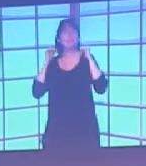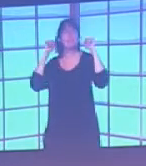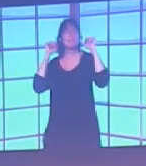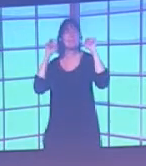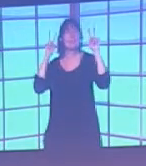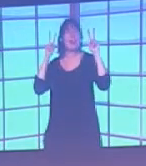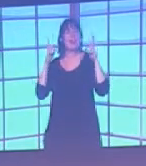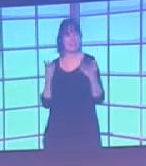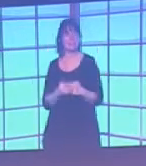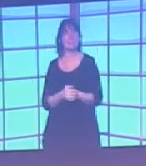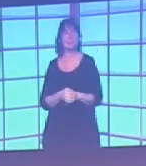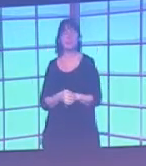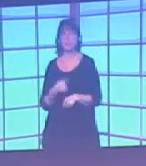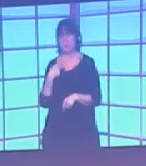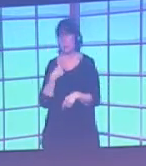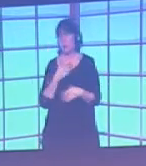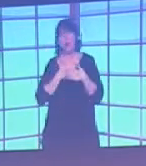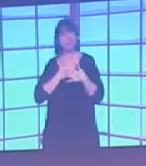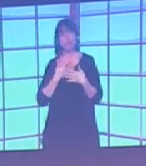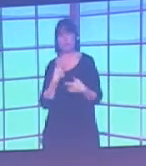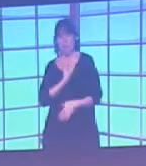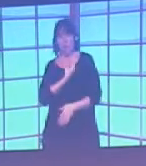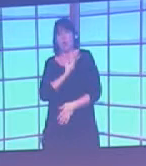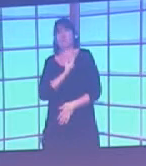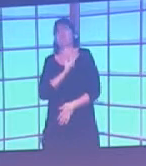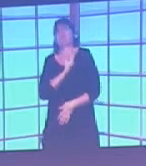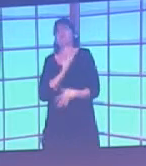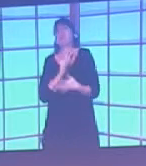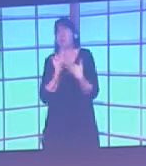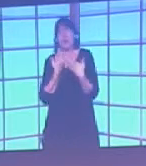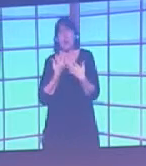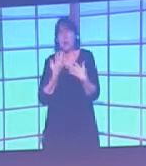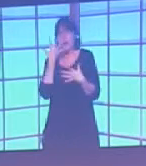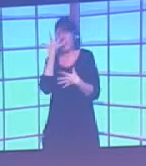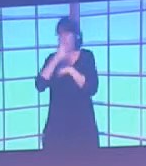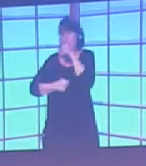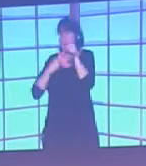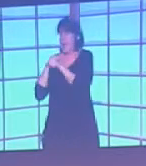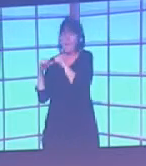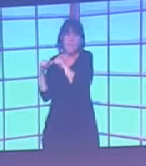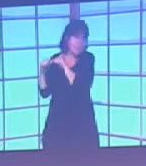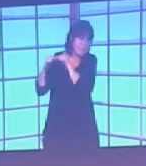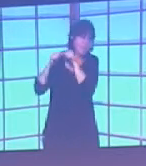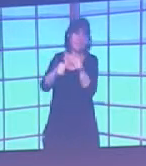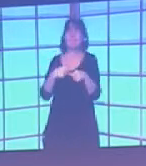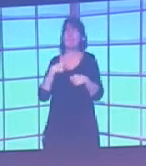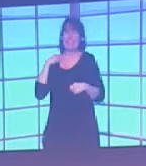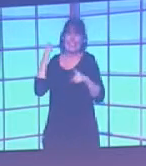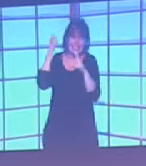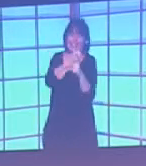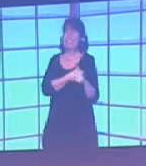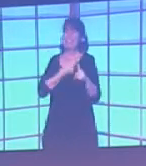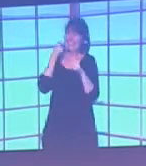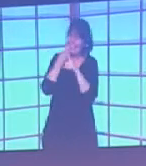for the last 5 years, since I started this since I started the SDSA.